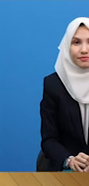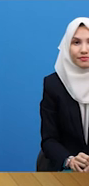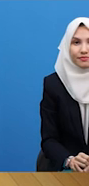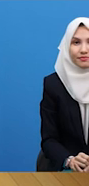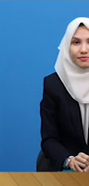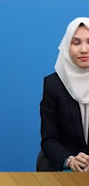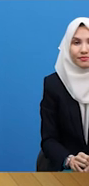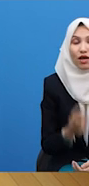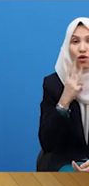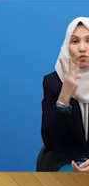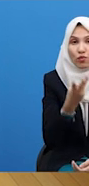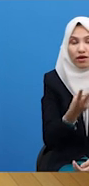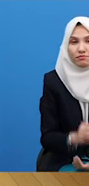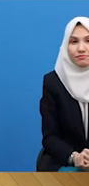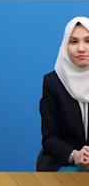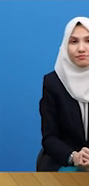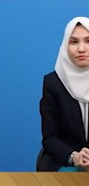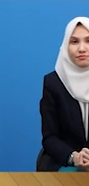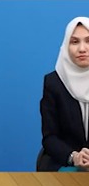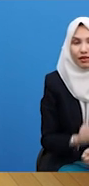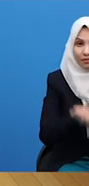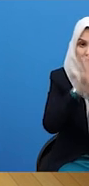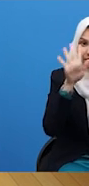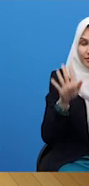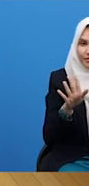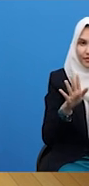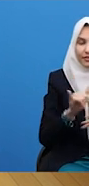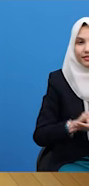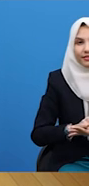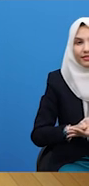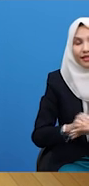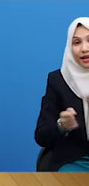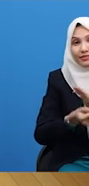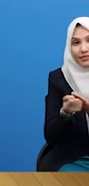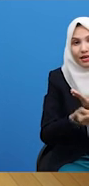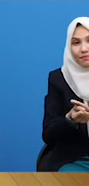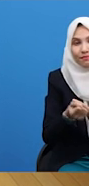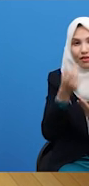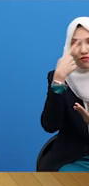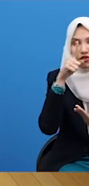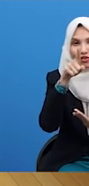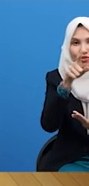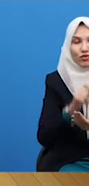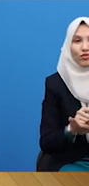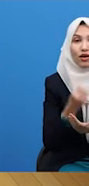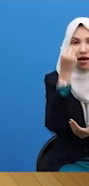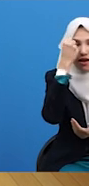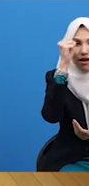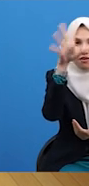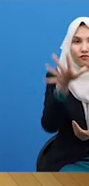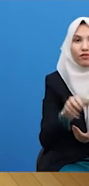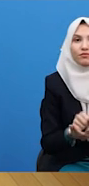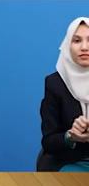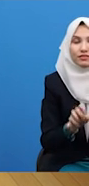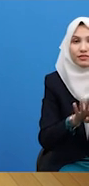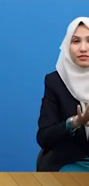Oh well, obviously, this is the simplest way for you to inform someone that you've